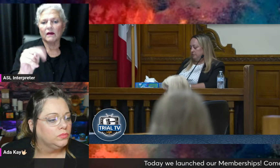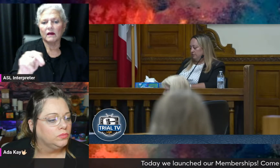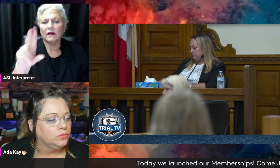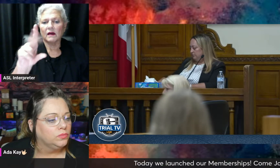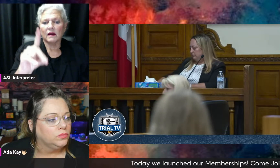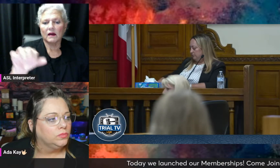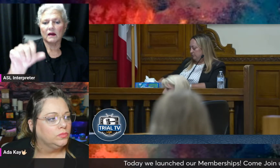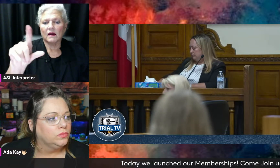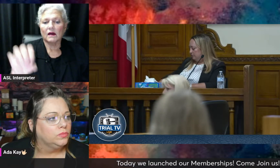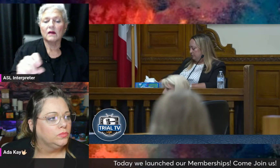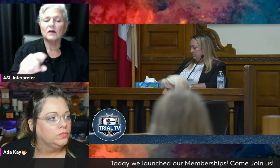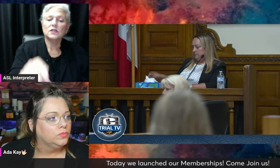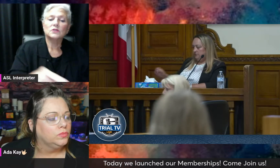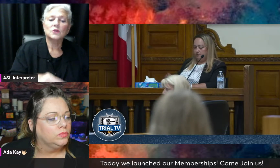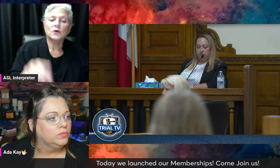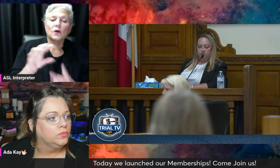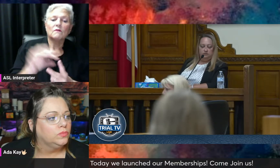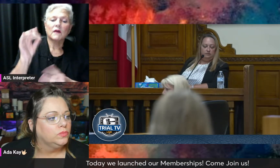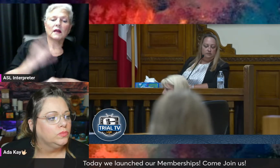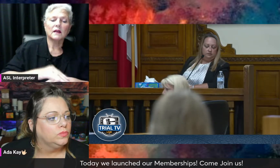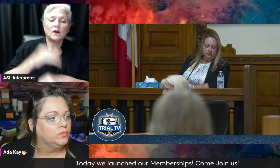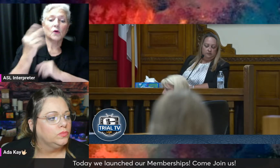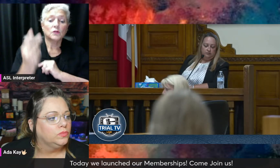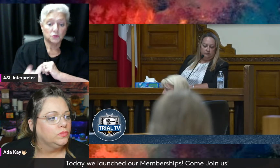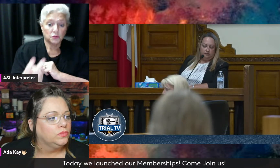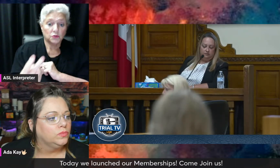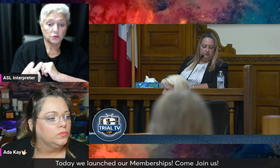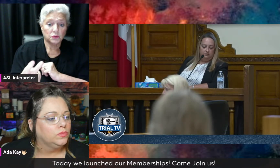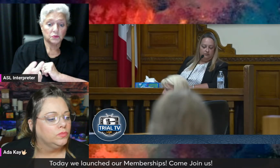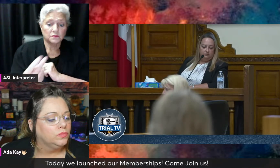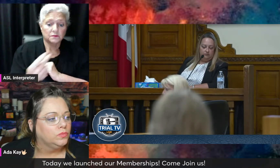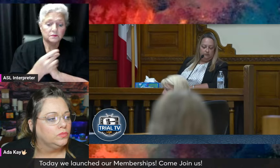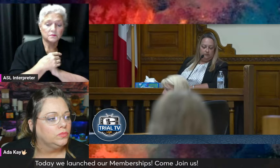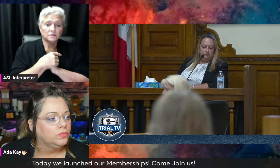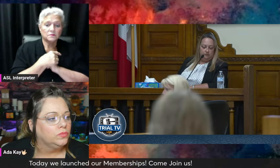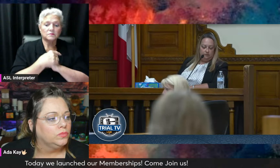So your findings on 2 of those